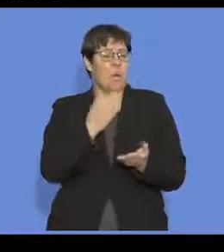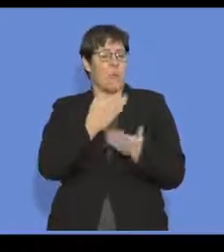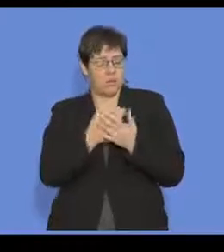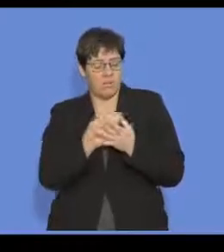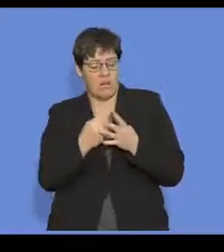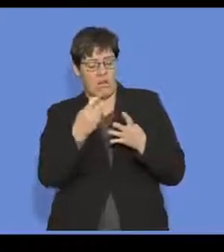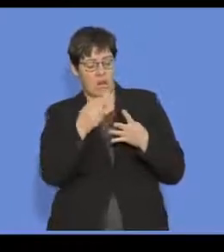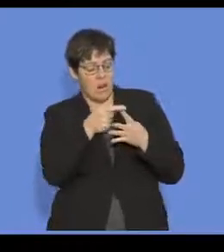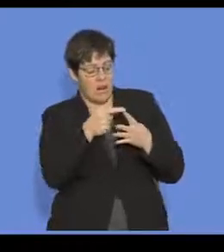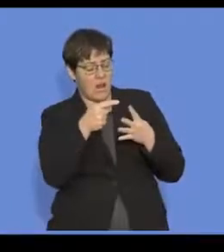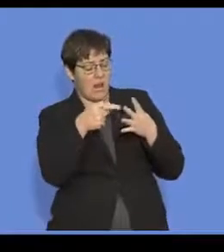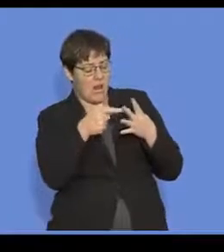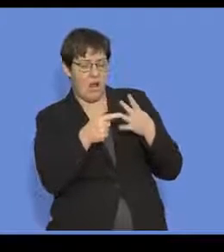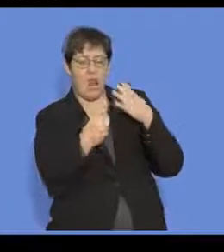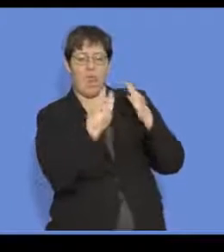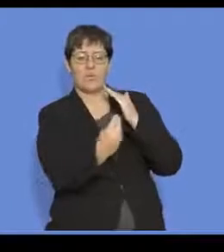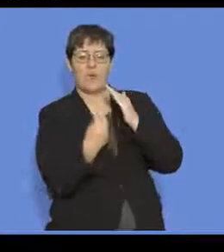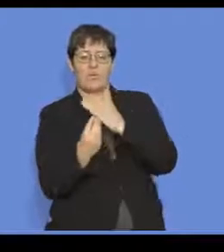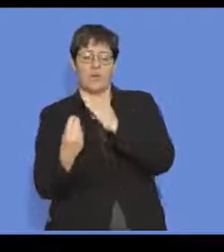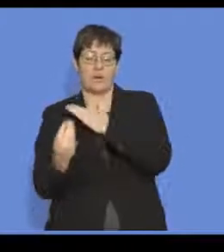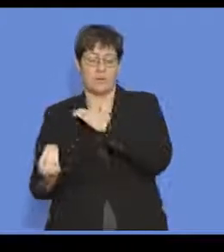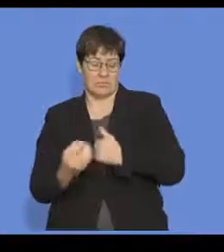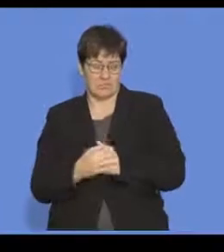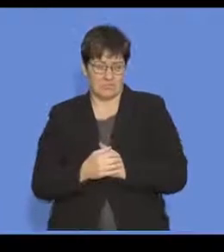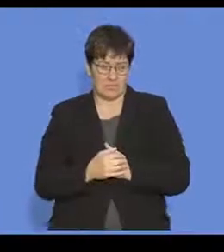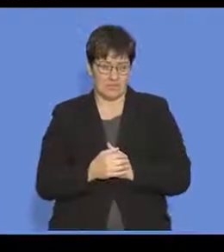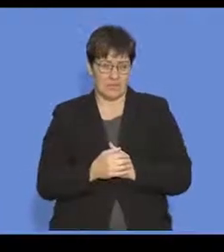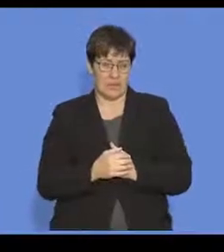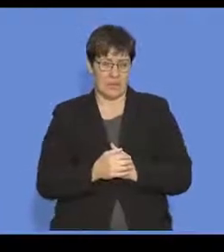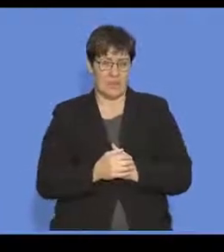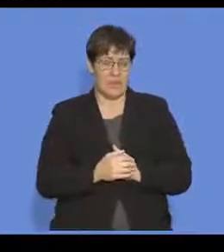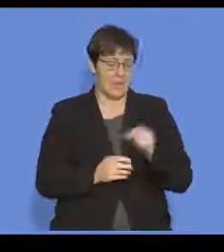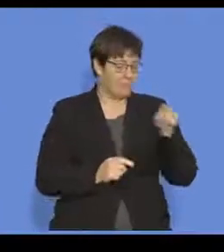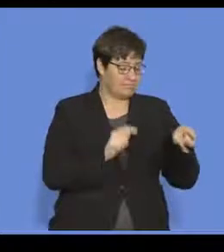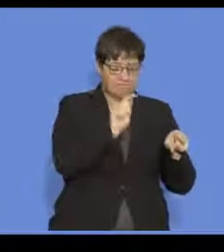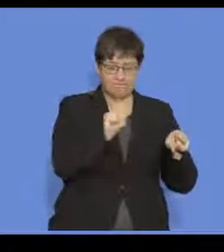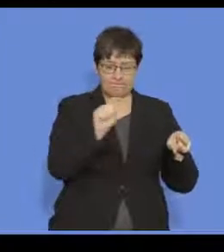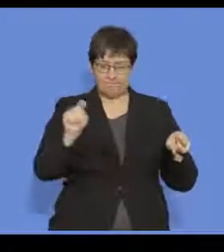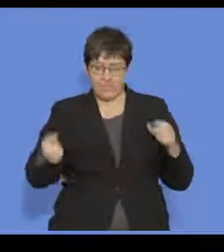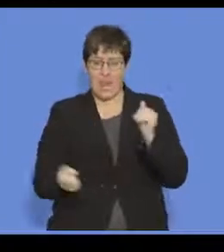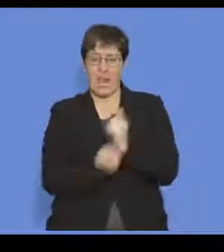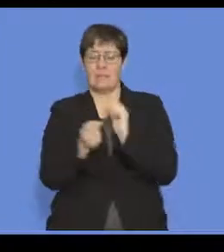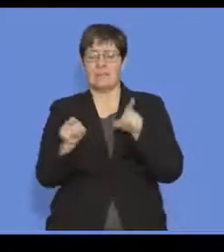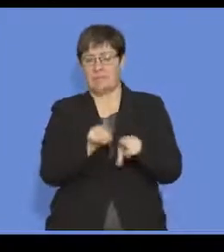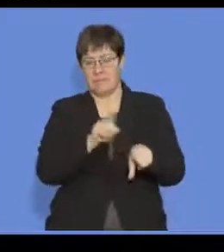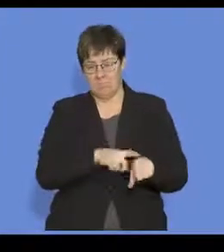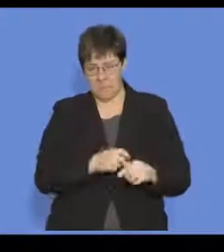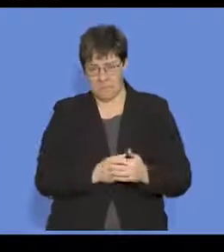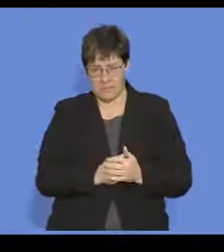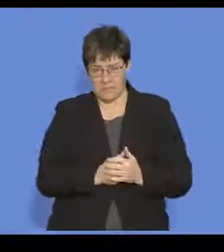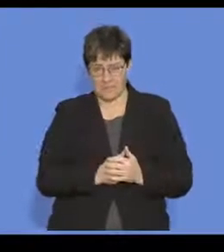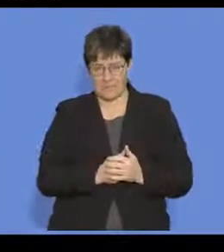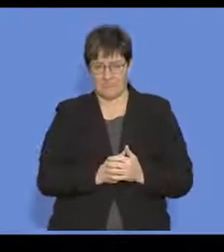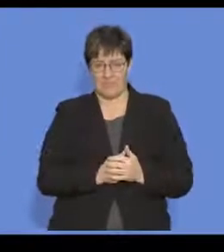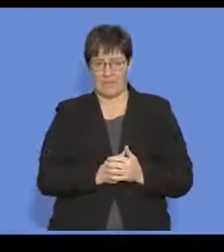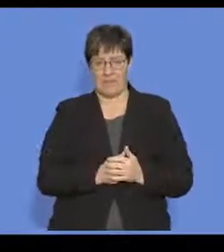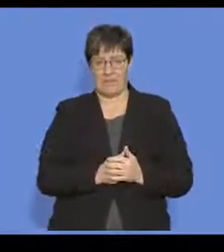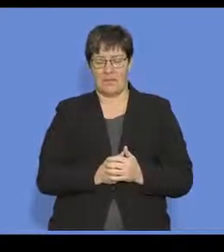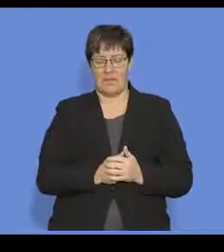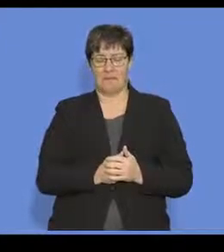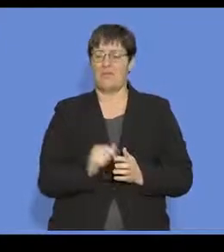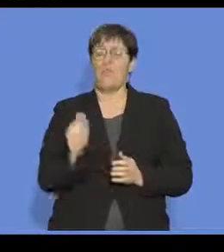possible outcomes, okay? When multiple events are considered. What does it mean? Okay,